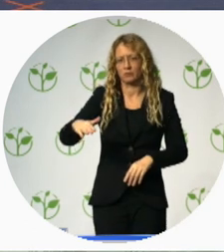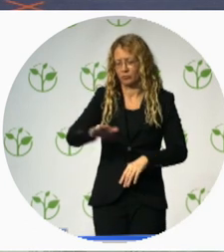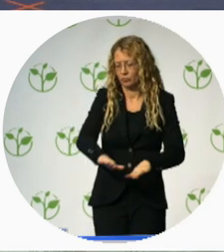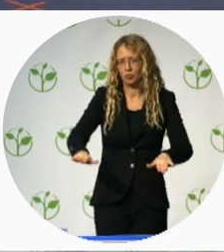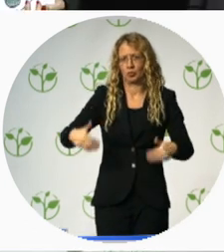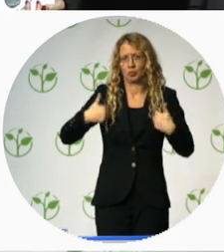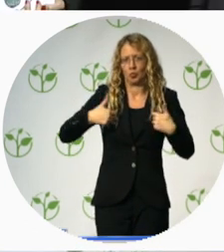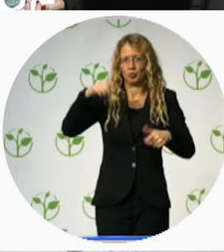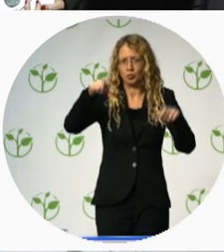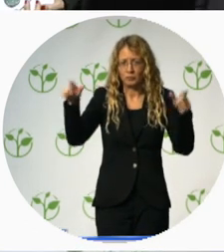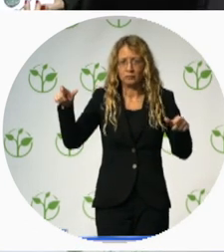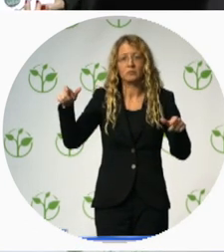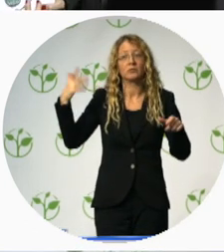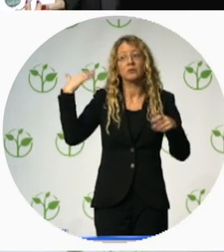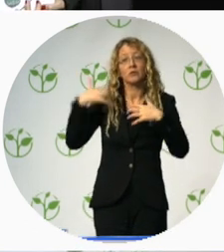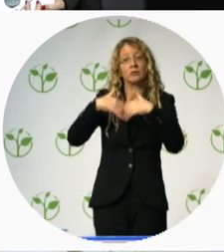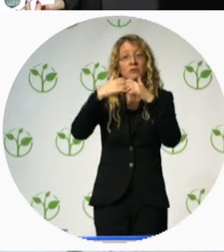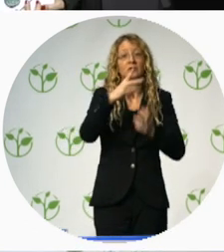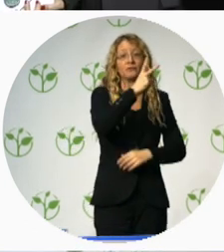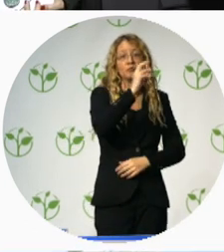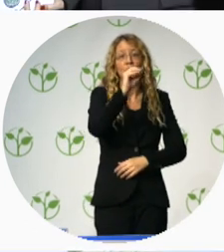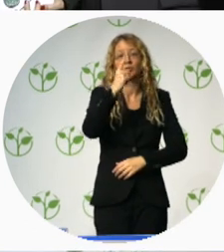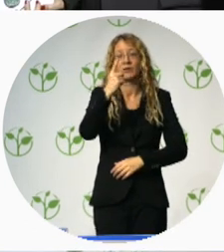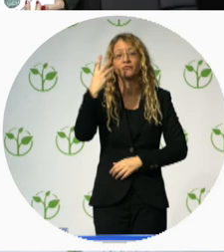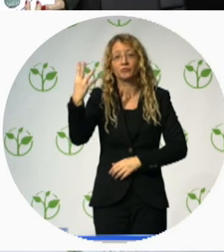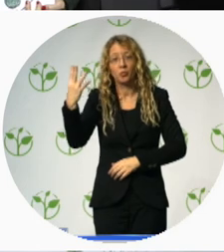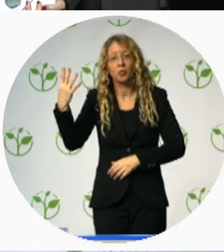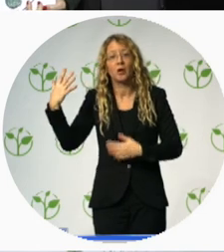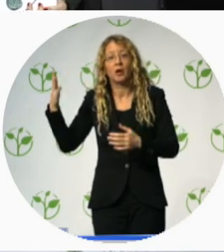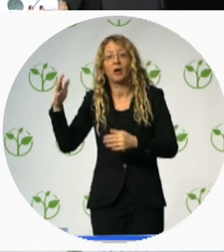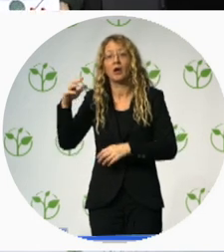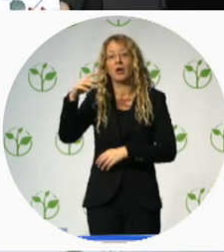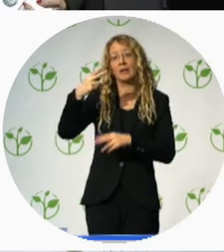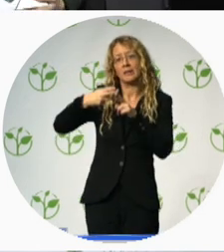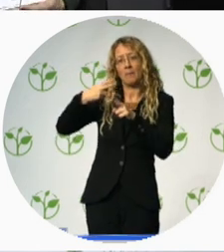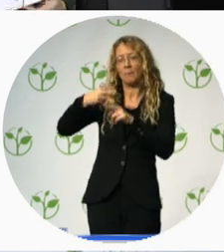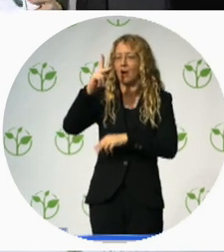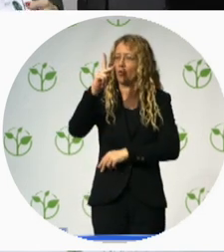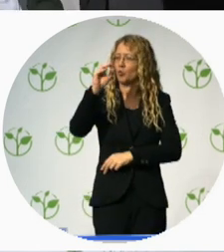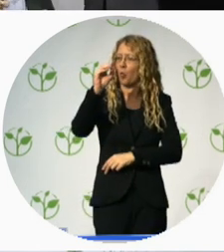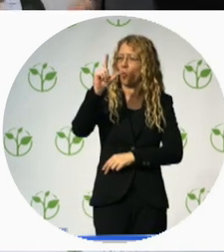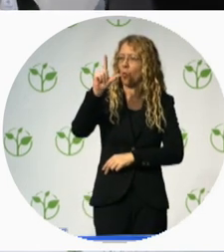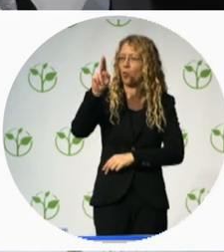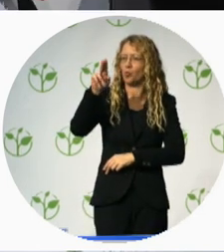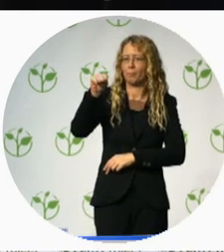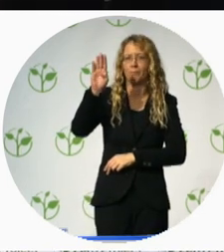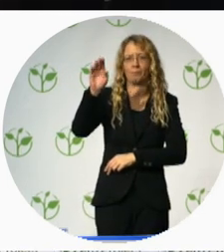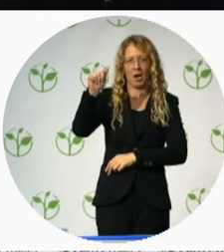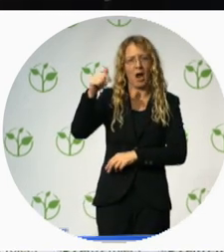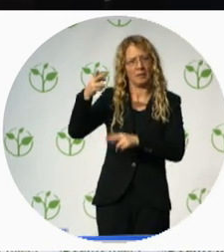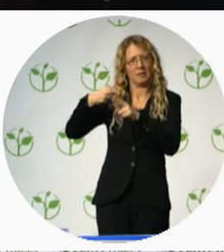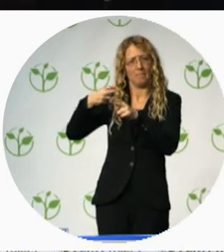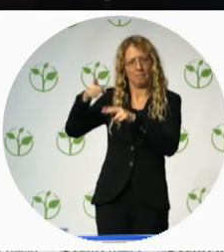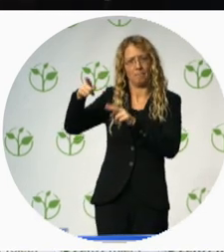Prodis developed Columba, an open source software that makes a personal Gmail account more accessible to persons